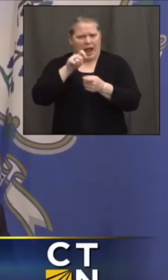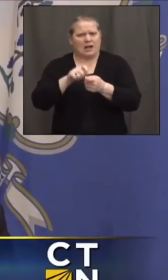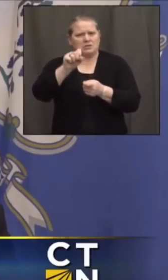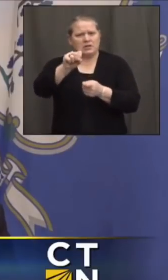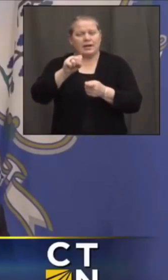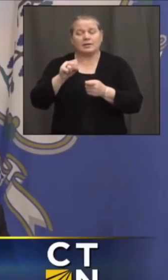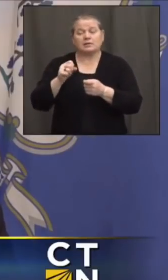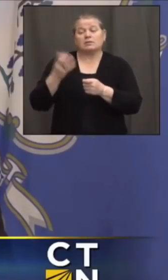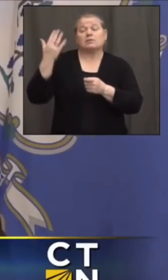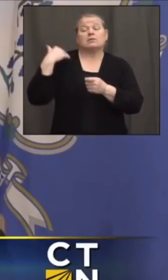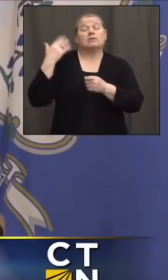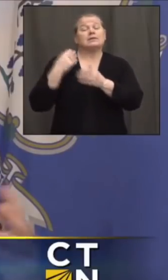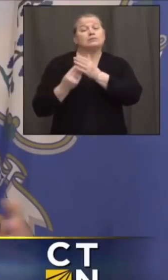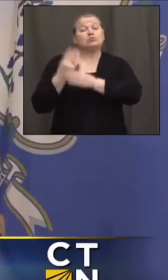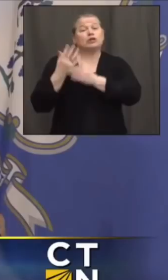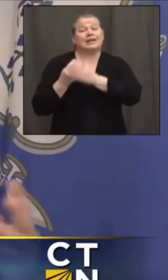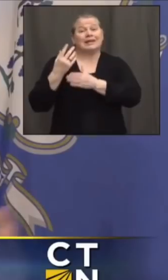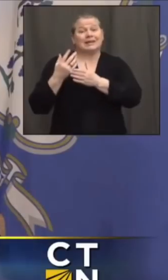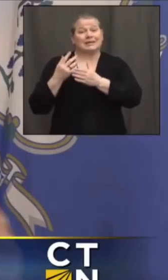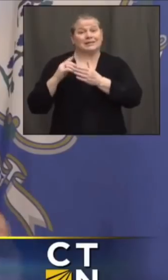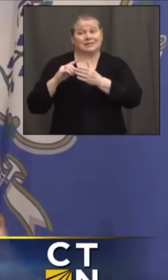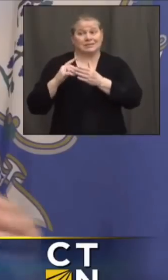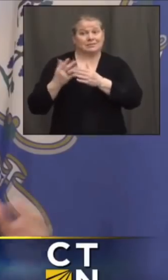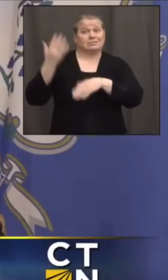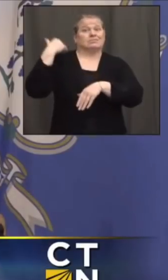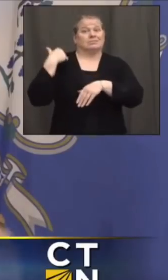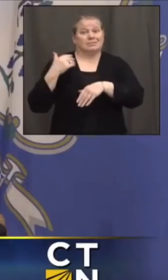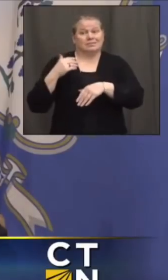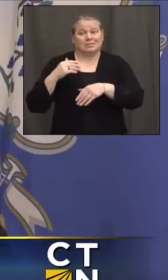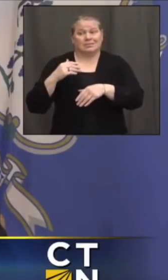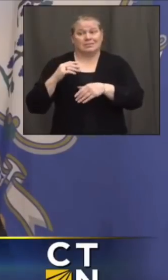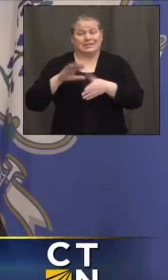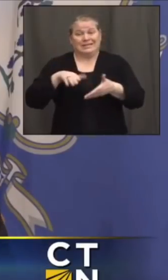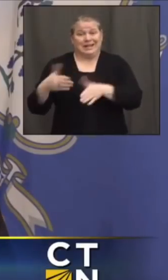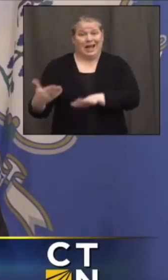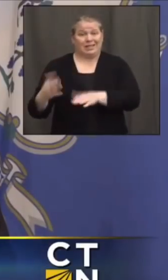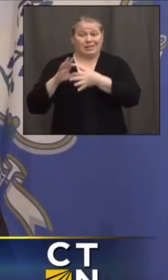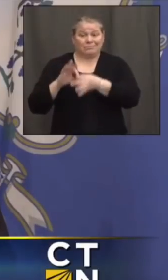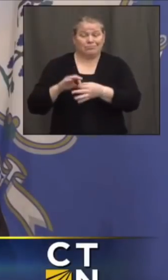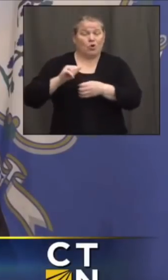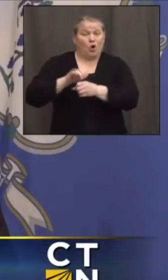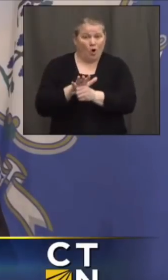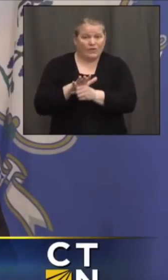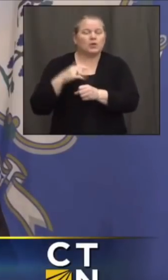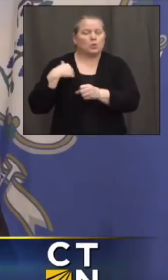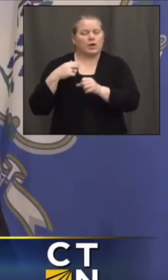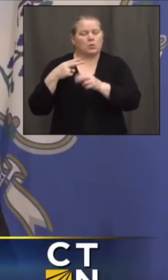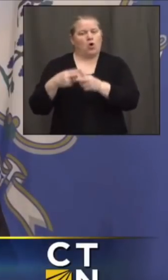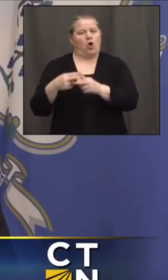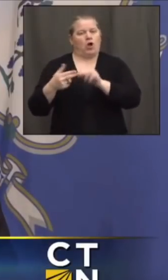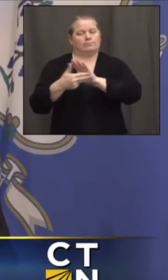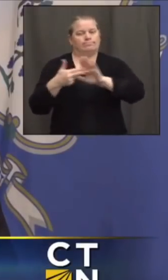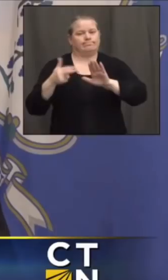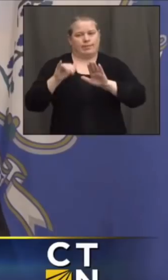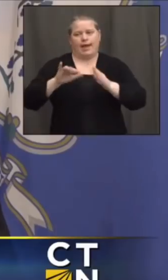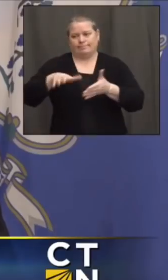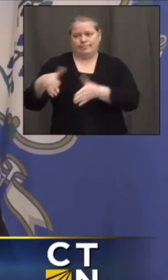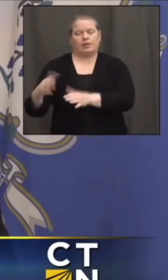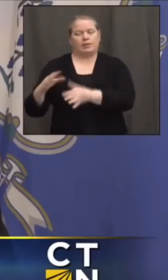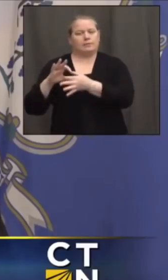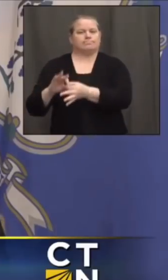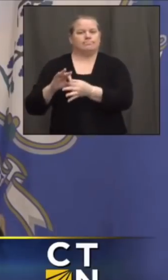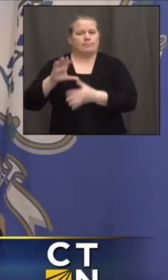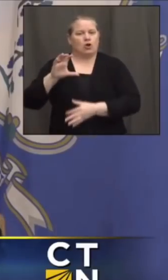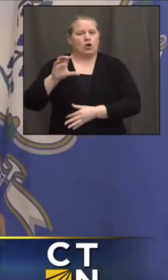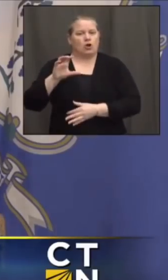And every state was sort of analyzing that in their own way. Let's put it that way, Sue. But I think you're going to